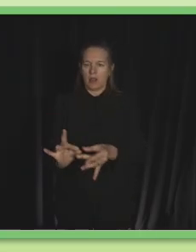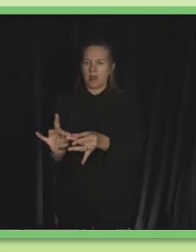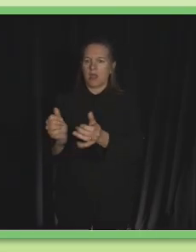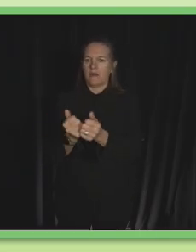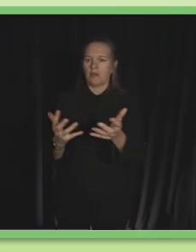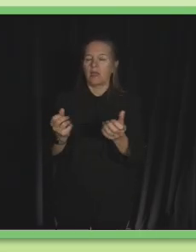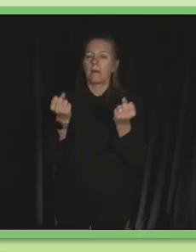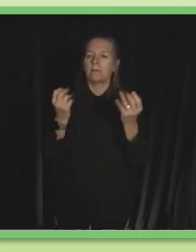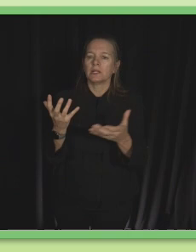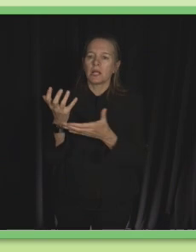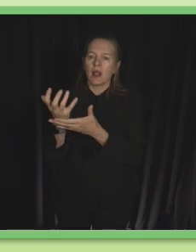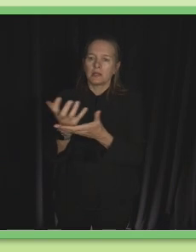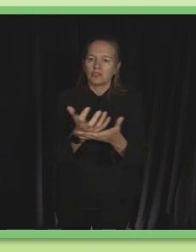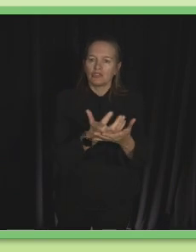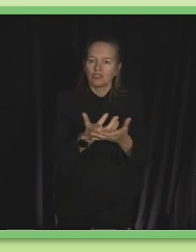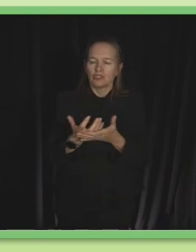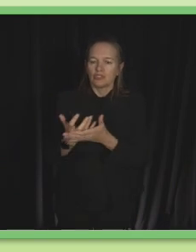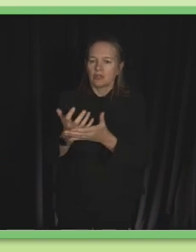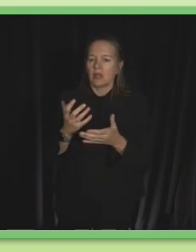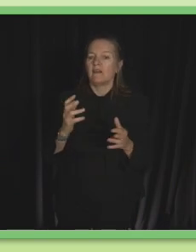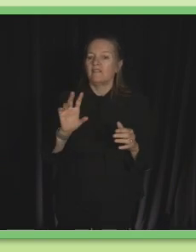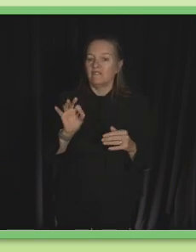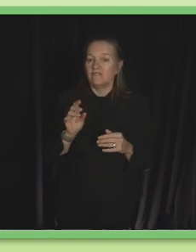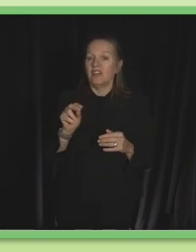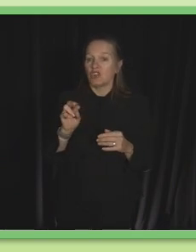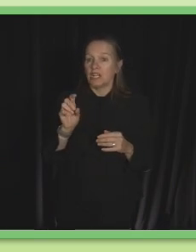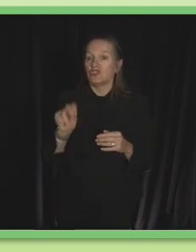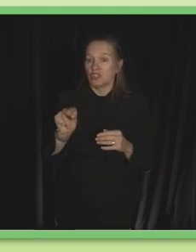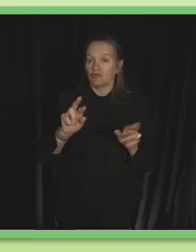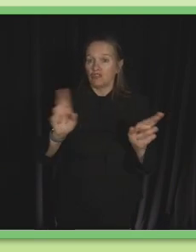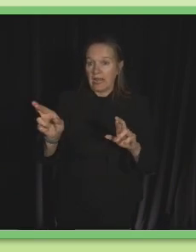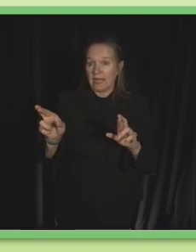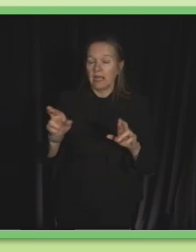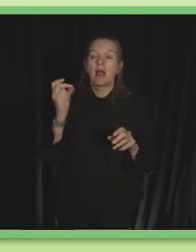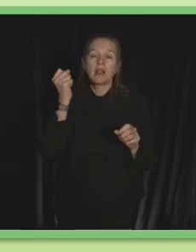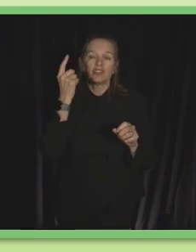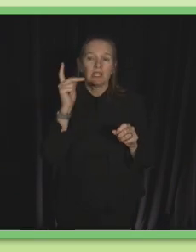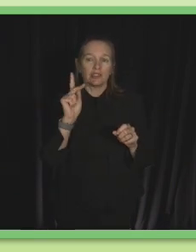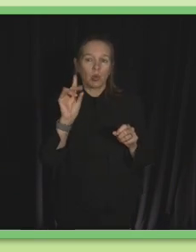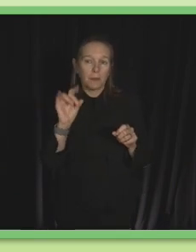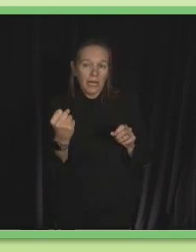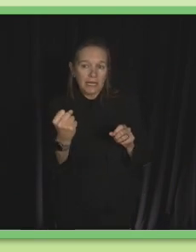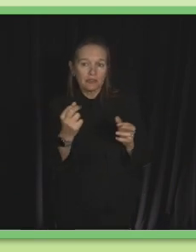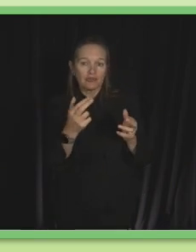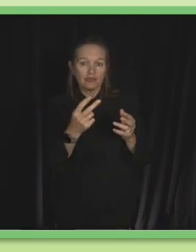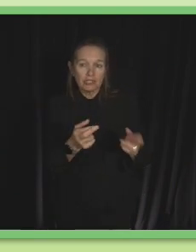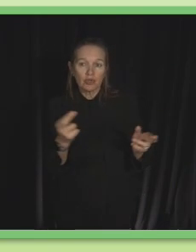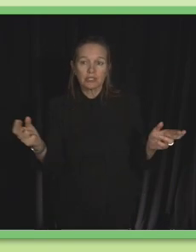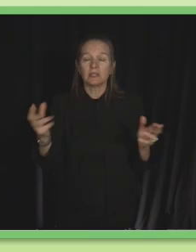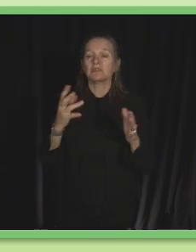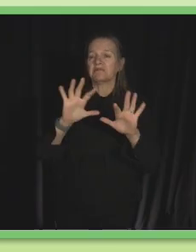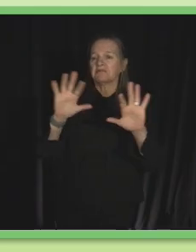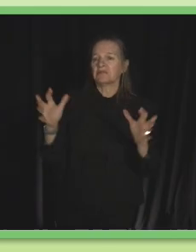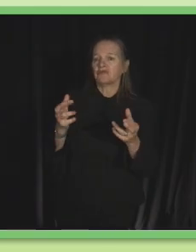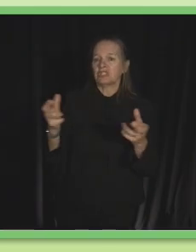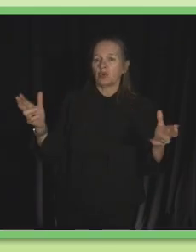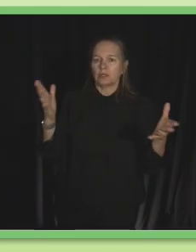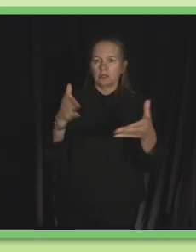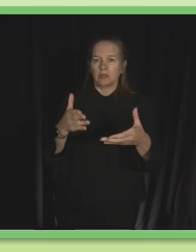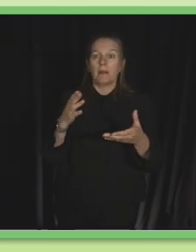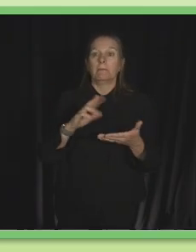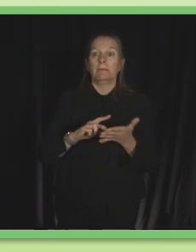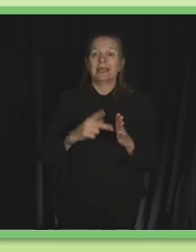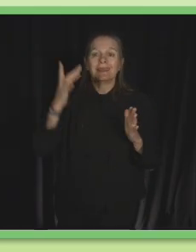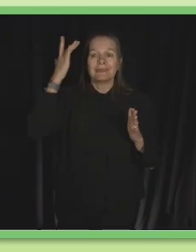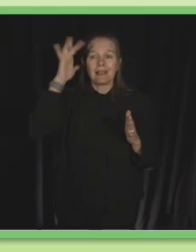Multi-cluster and federation, it's multi-cluster and federation ready. It understands Kubernetes resources and infrastructure resources, which enables intelligent routing